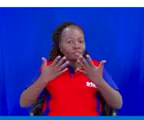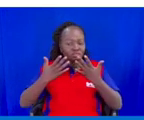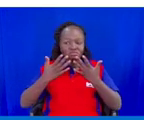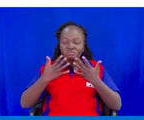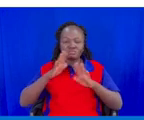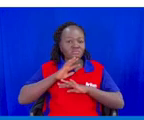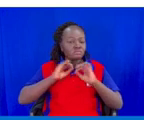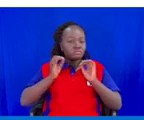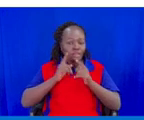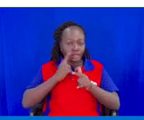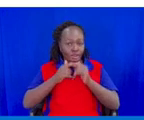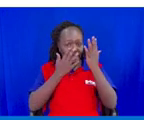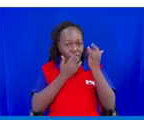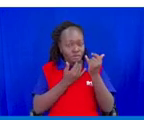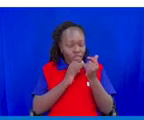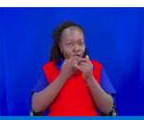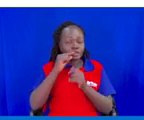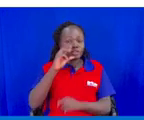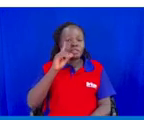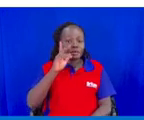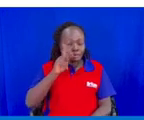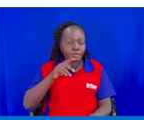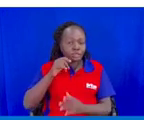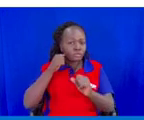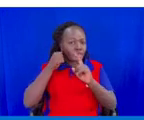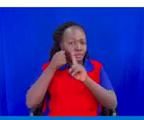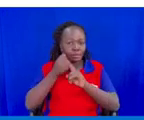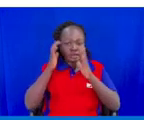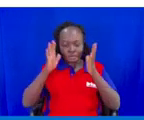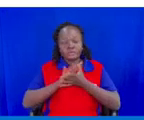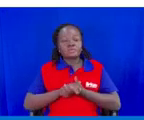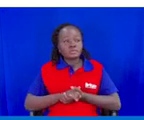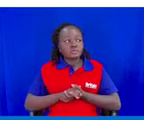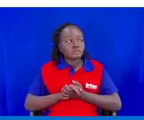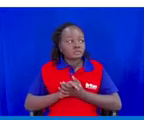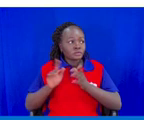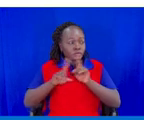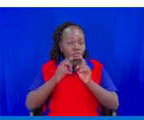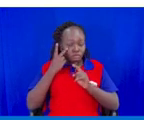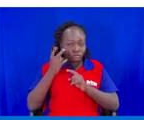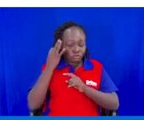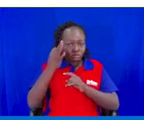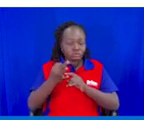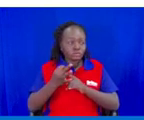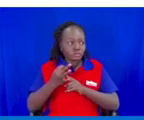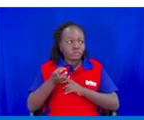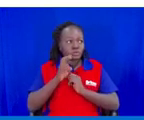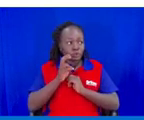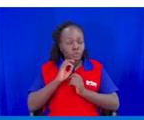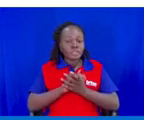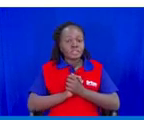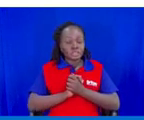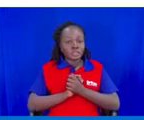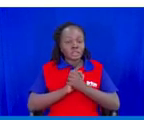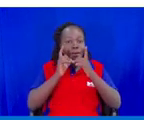expect our GDP to be adversely impacted. As we look forward to 2020,